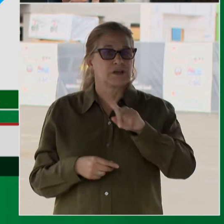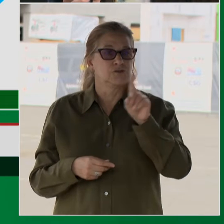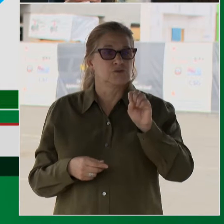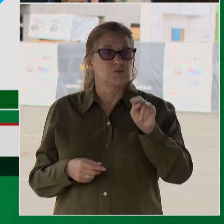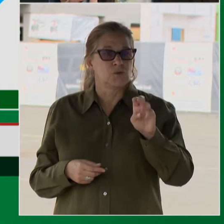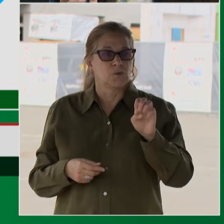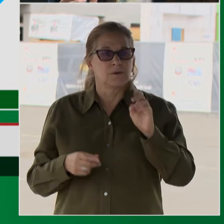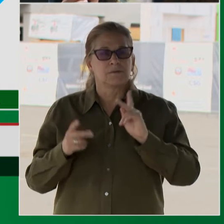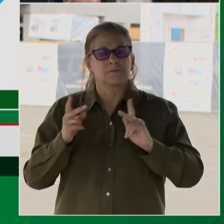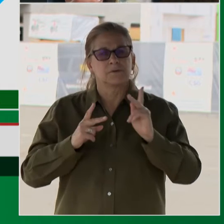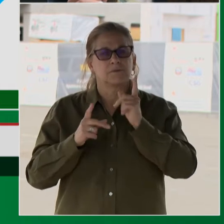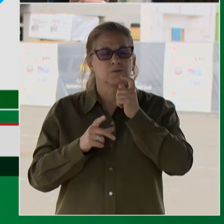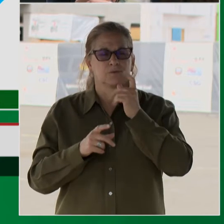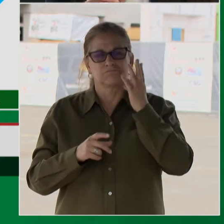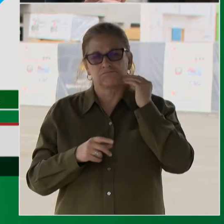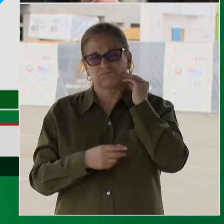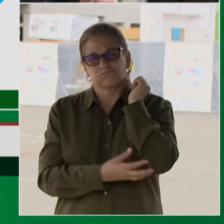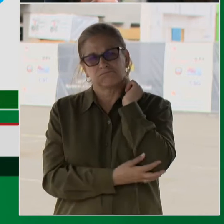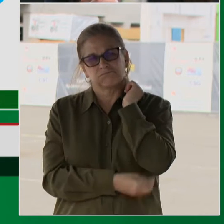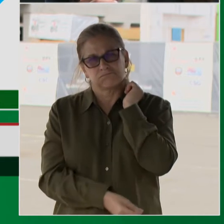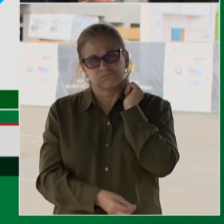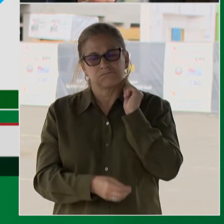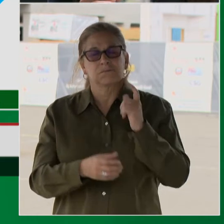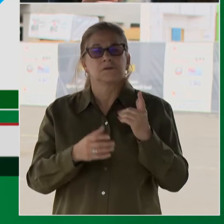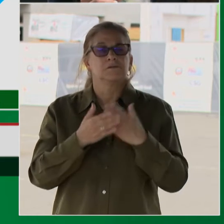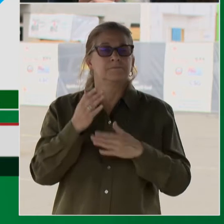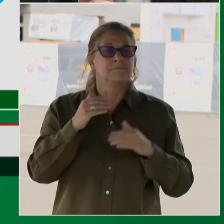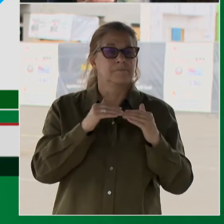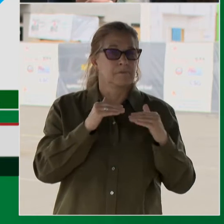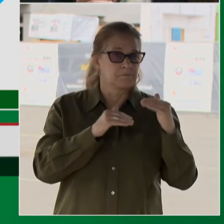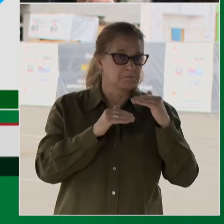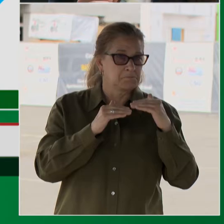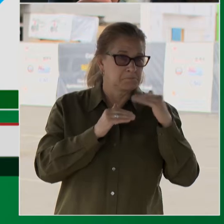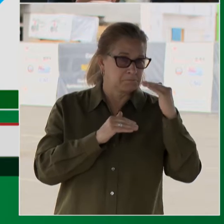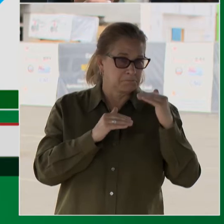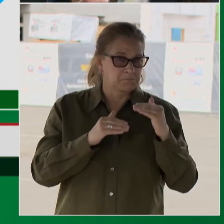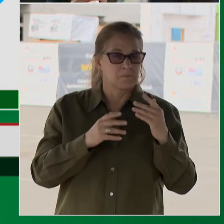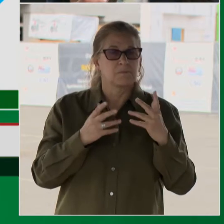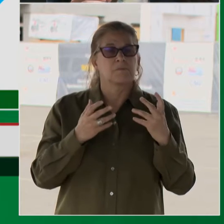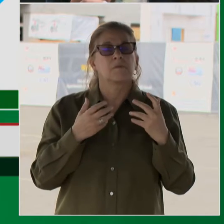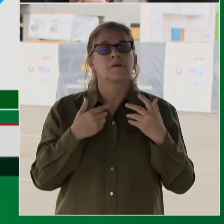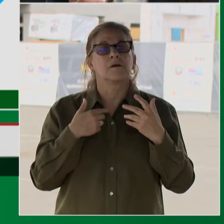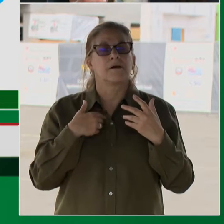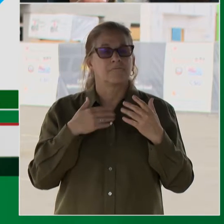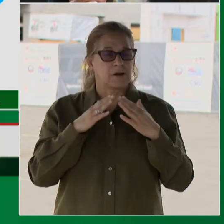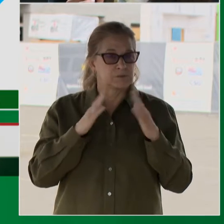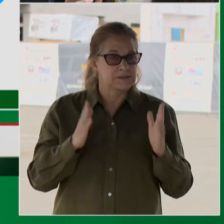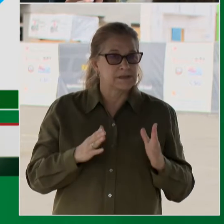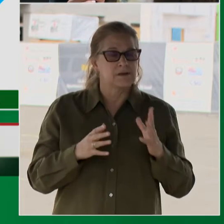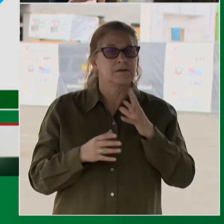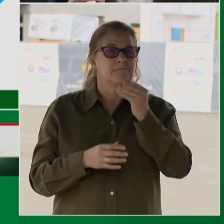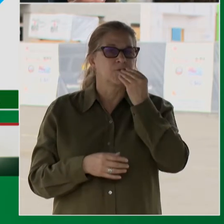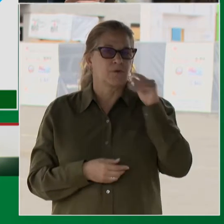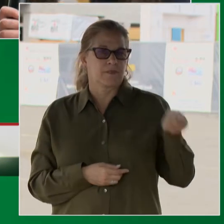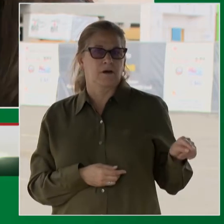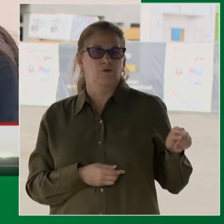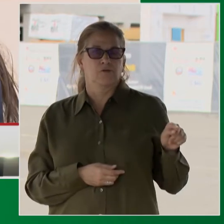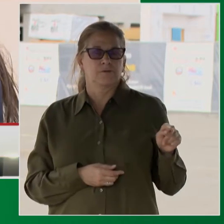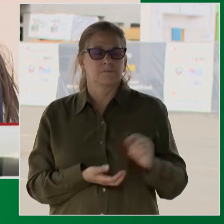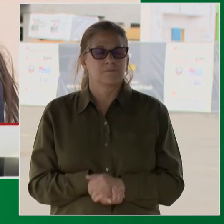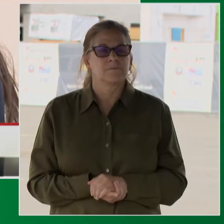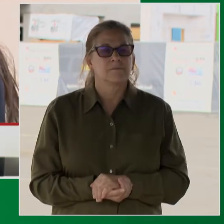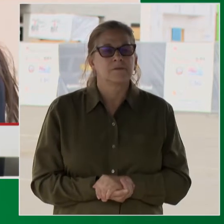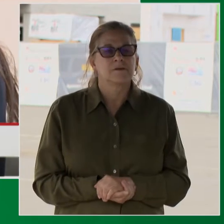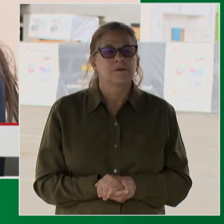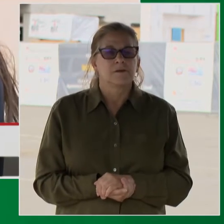levels that are well above average, as well as median household incomes that are well below average. So this is a